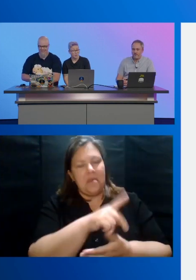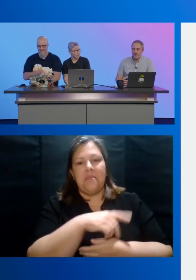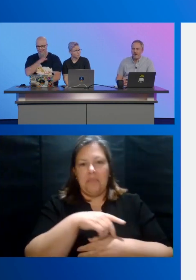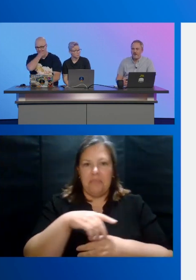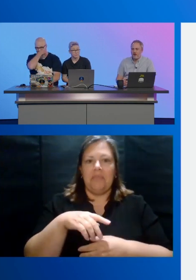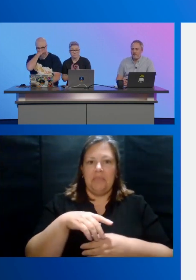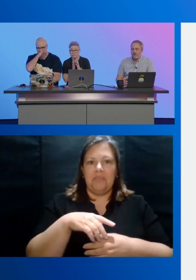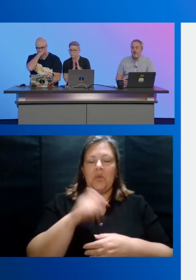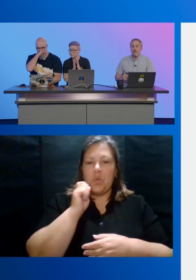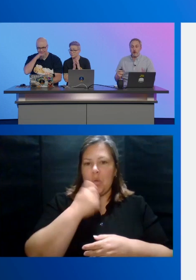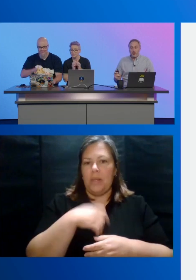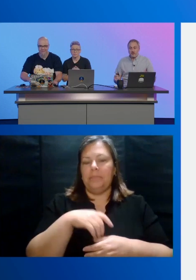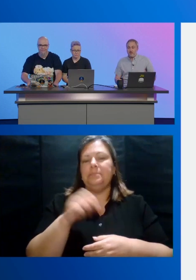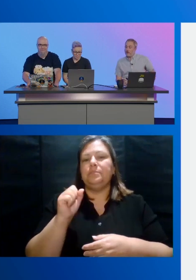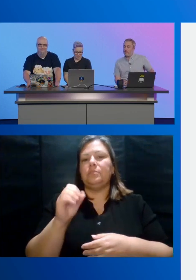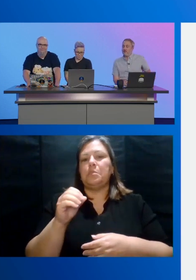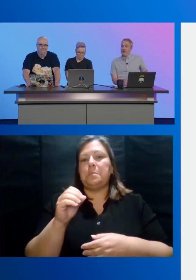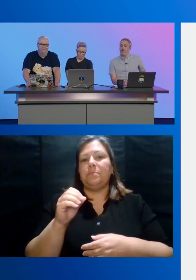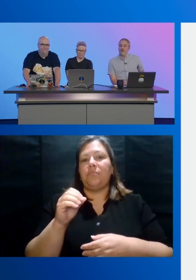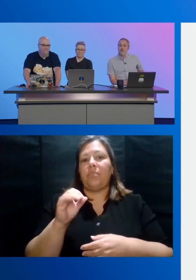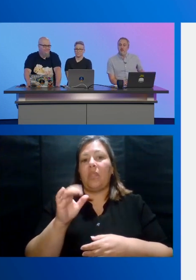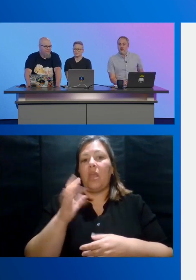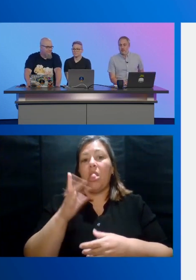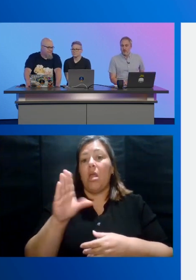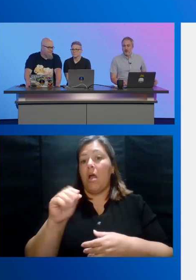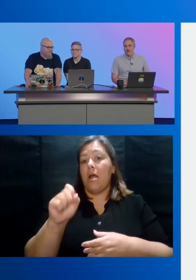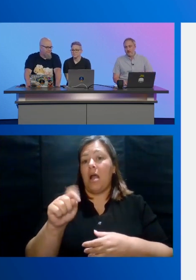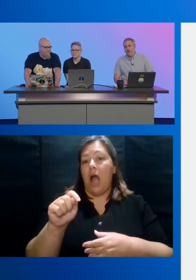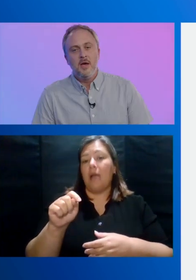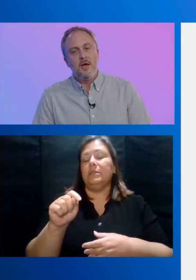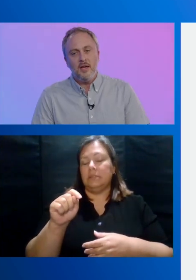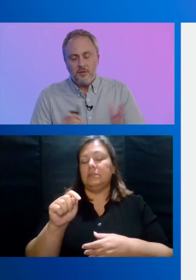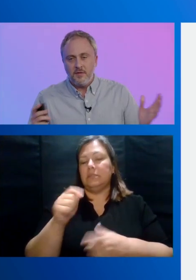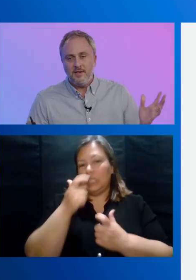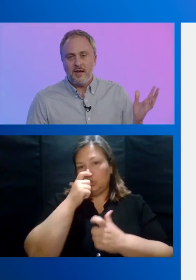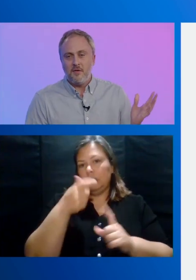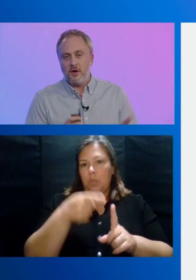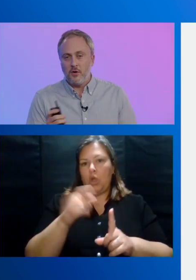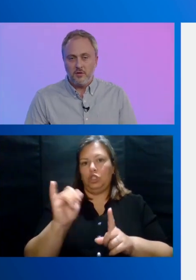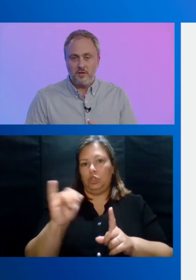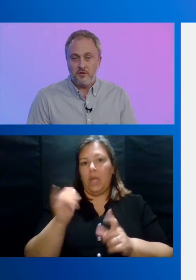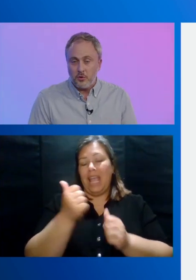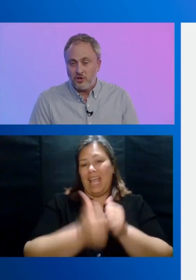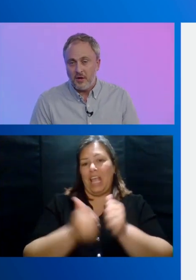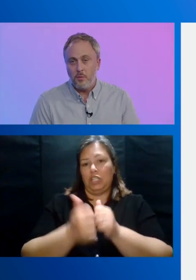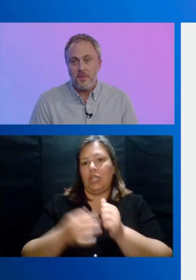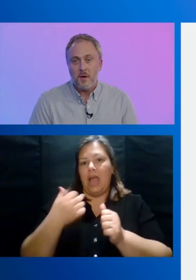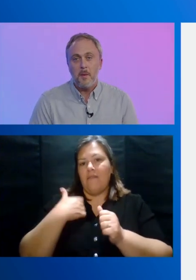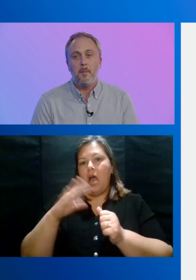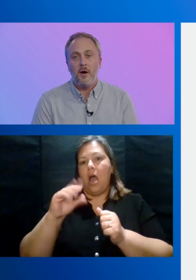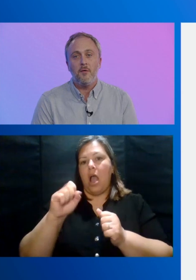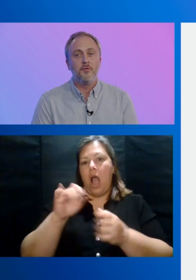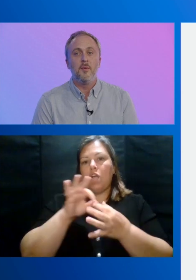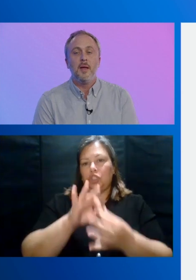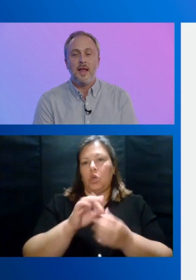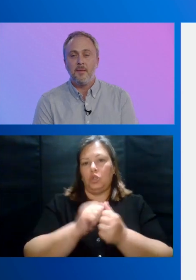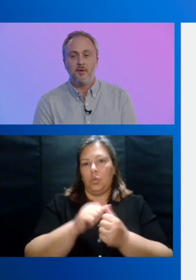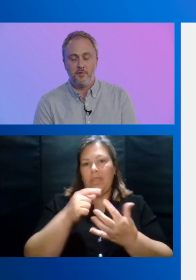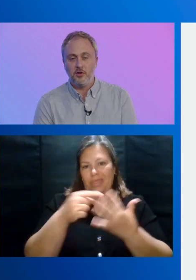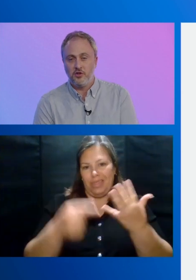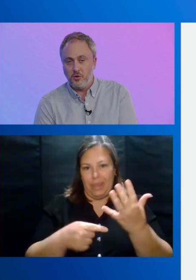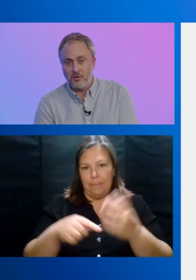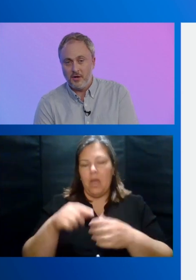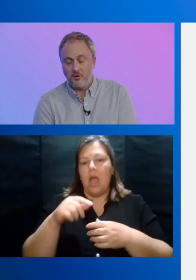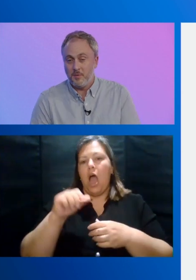minute. Yeah. The cost is an interesting point as well, right? So each of these have a cost associated with them apart from